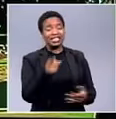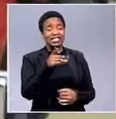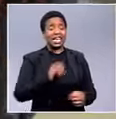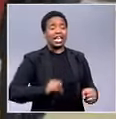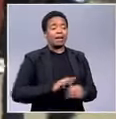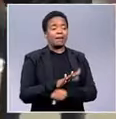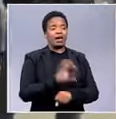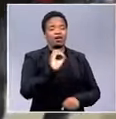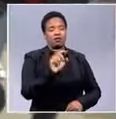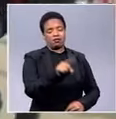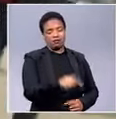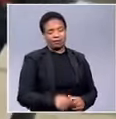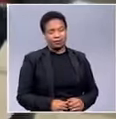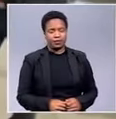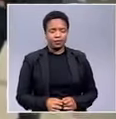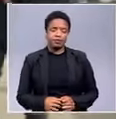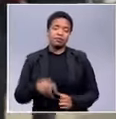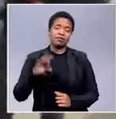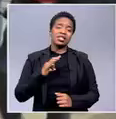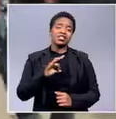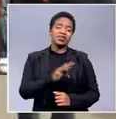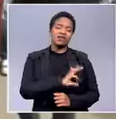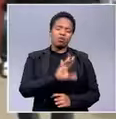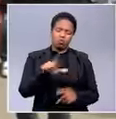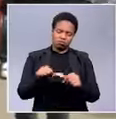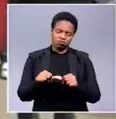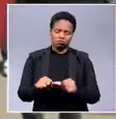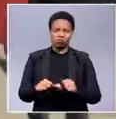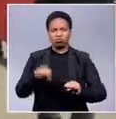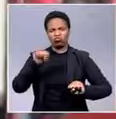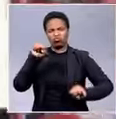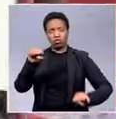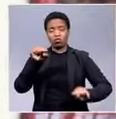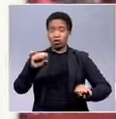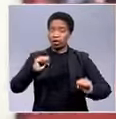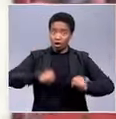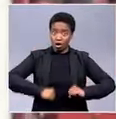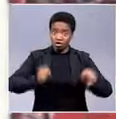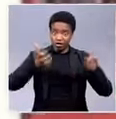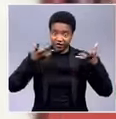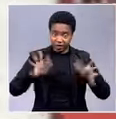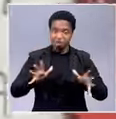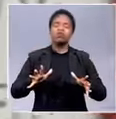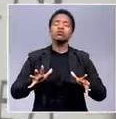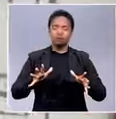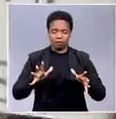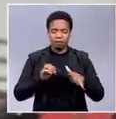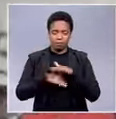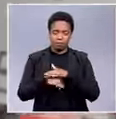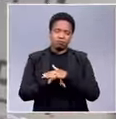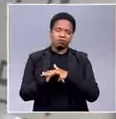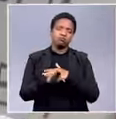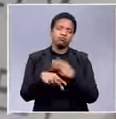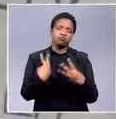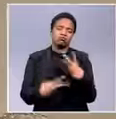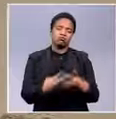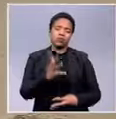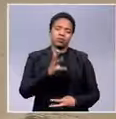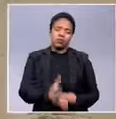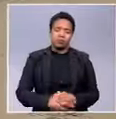be. Workers are expected to continue the strike until an agreement is reached. Dimakatso